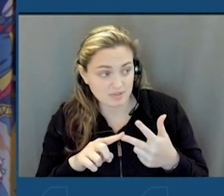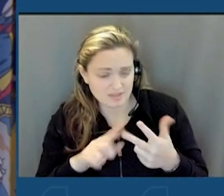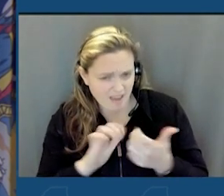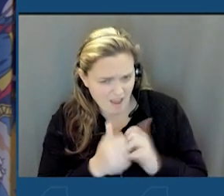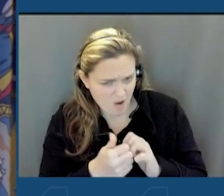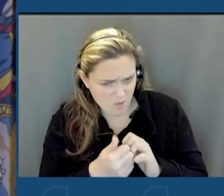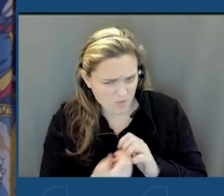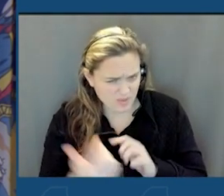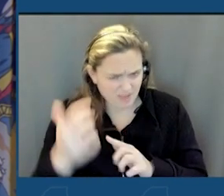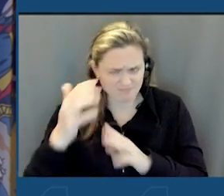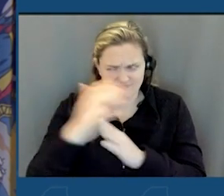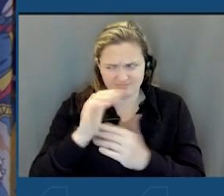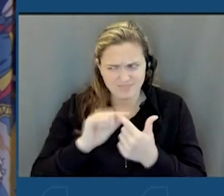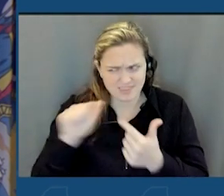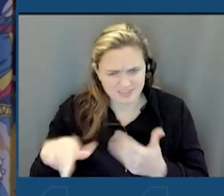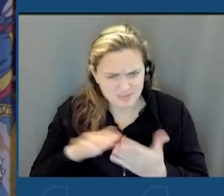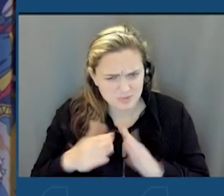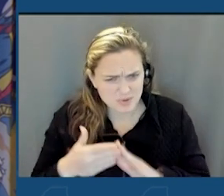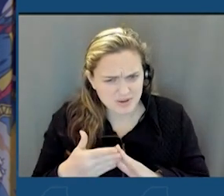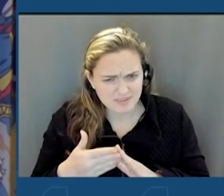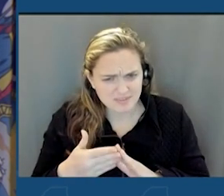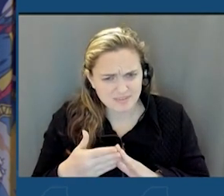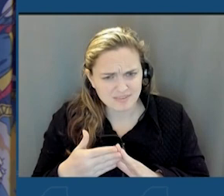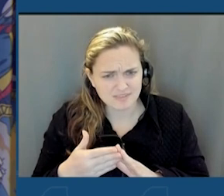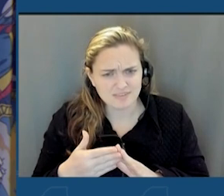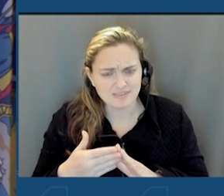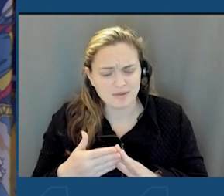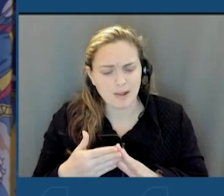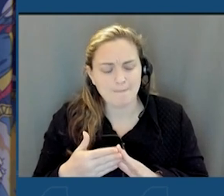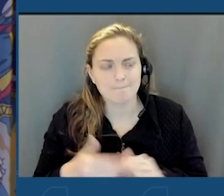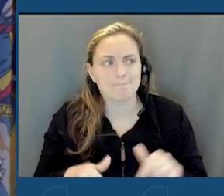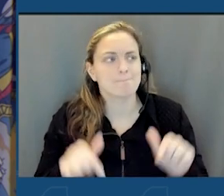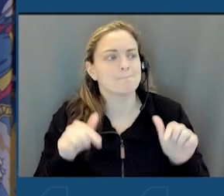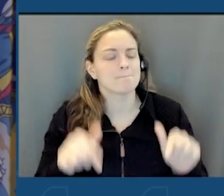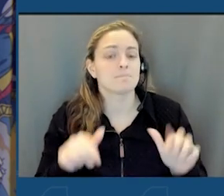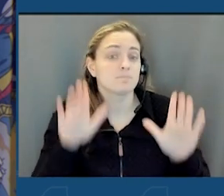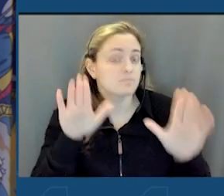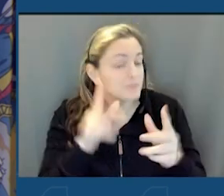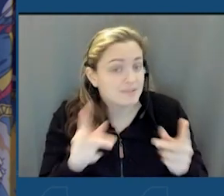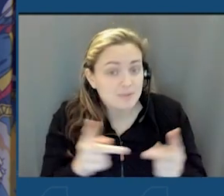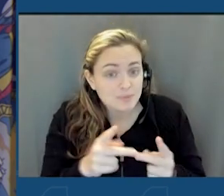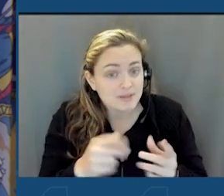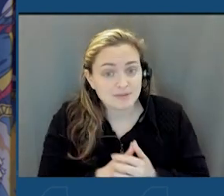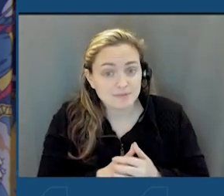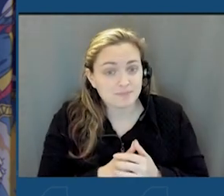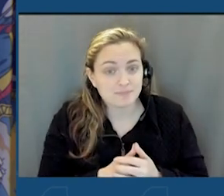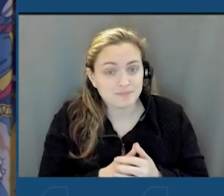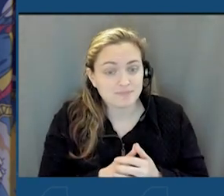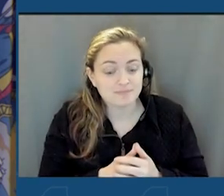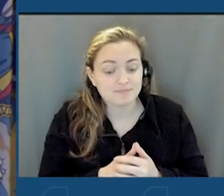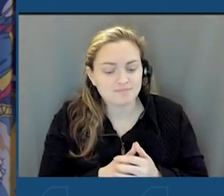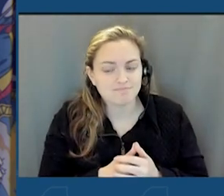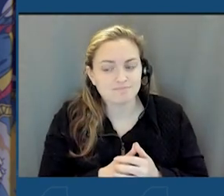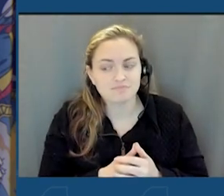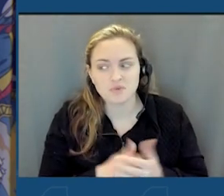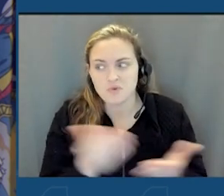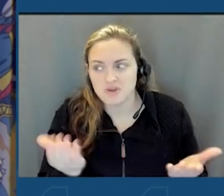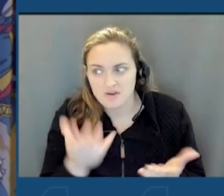community. Because this is an amazing place. We're here in this